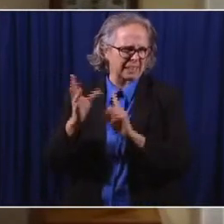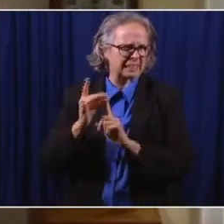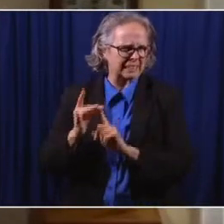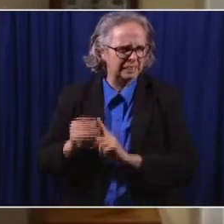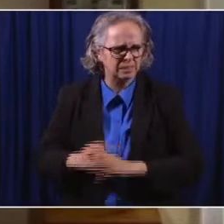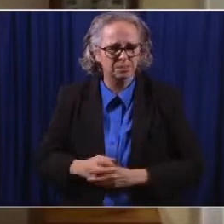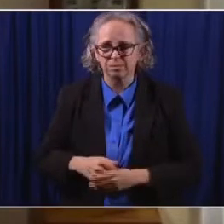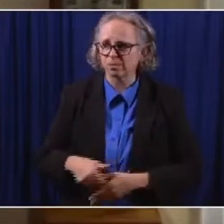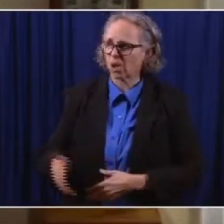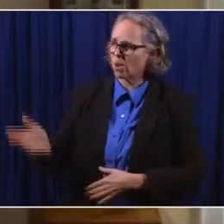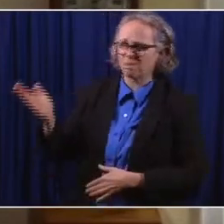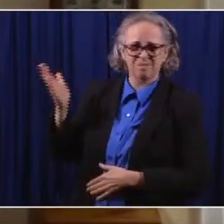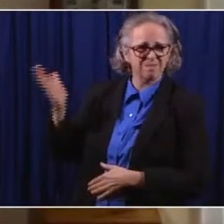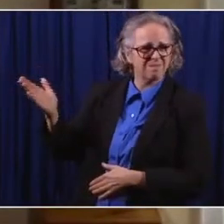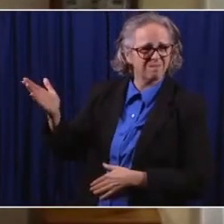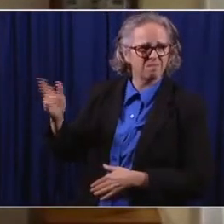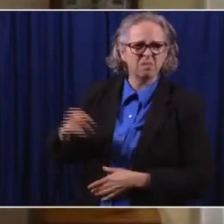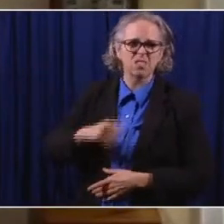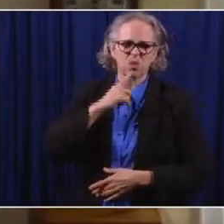Eric, to the 10, if we could.